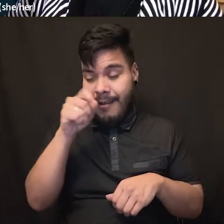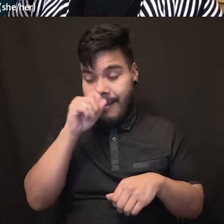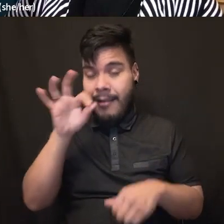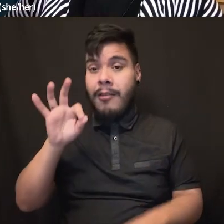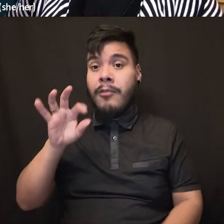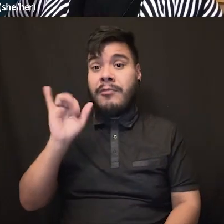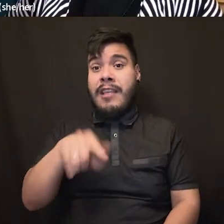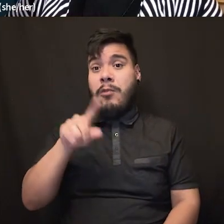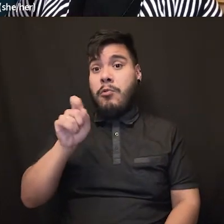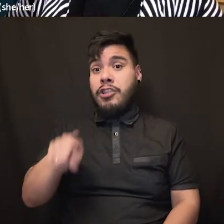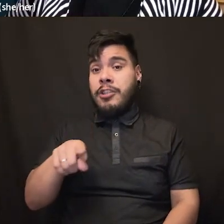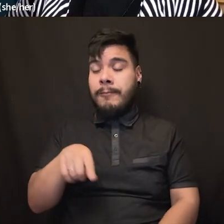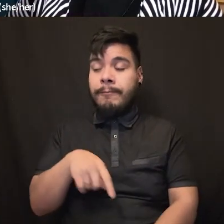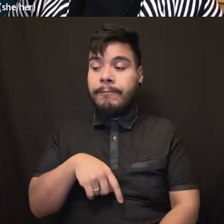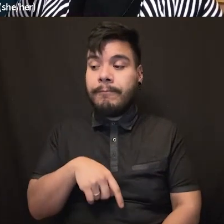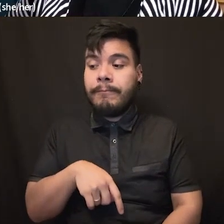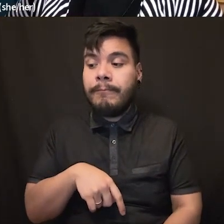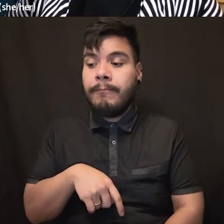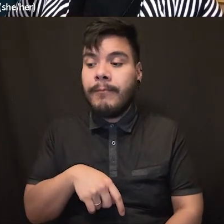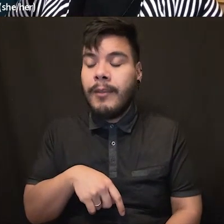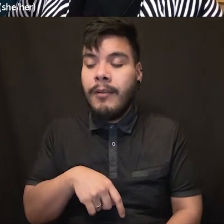question that